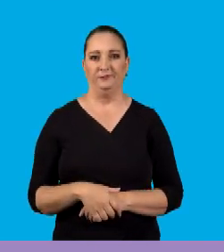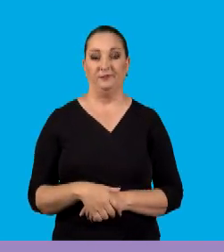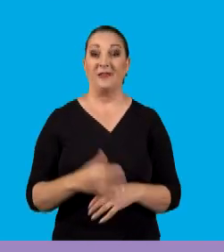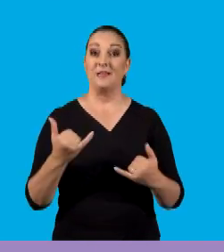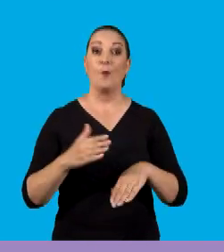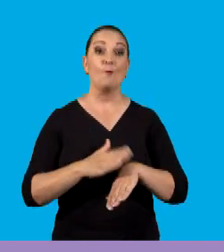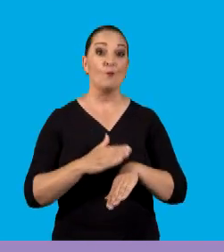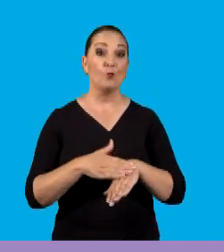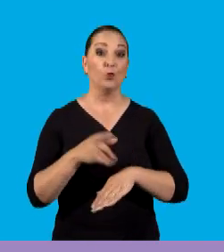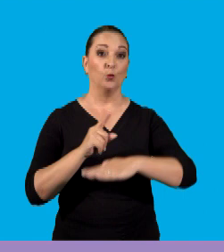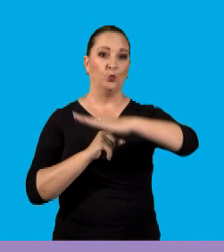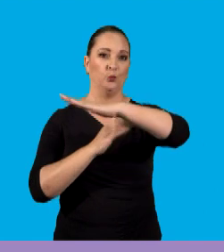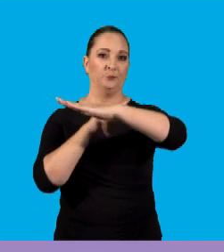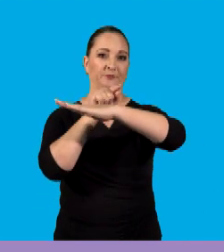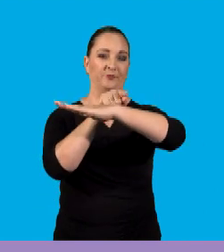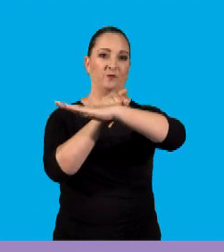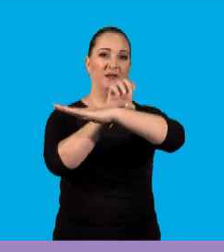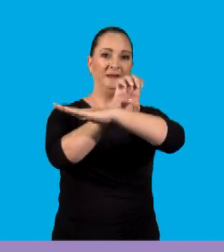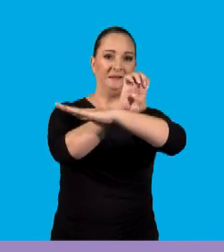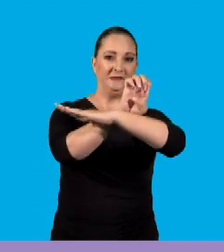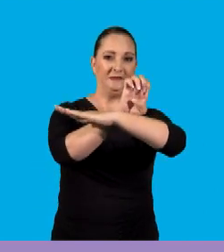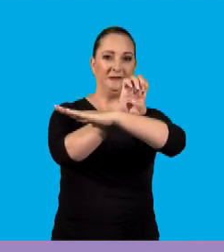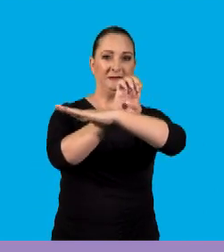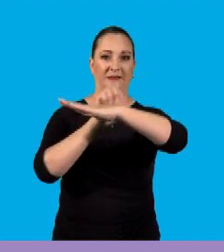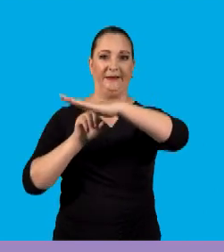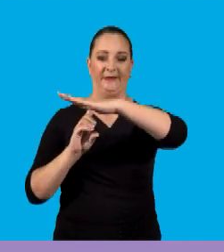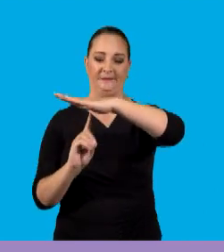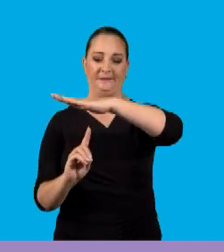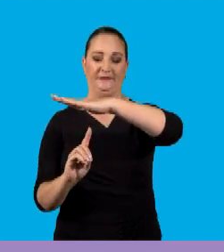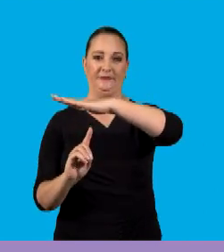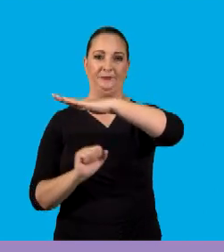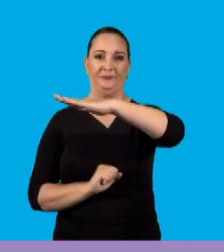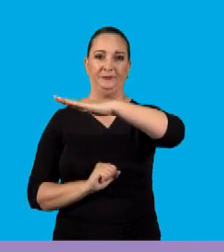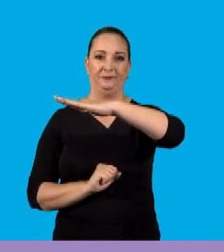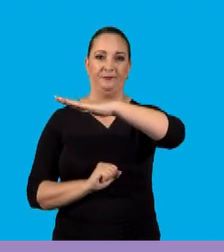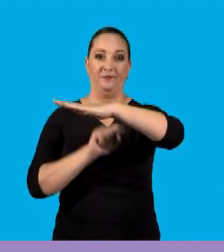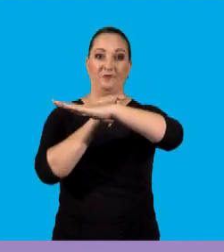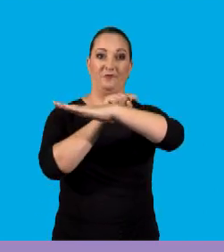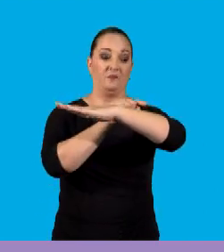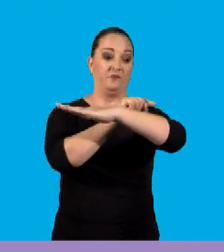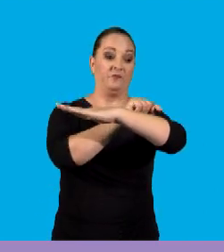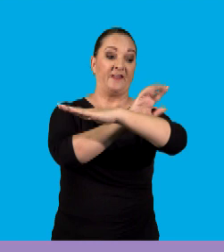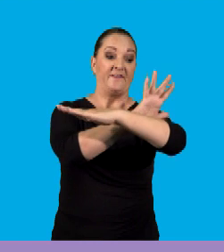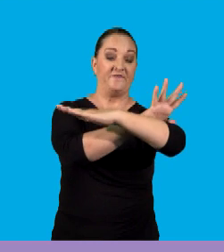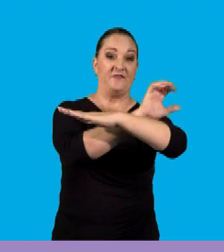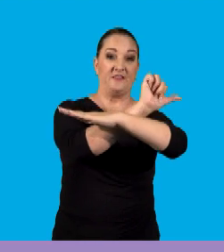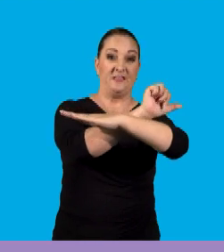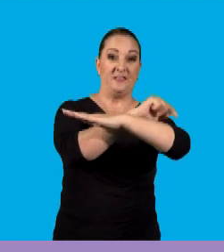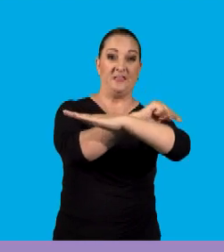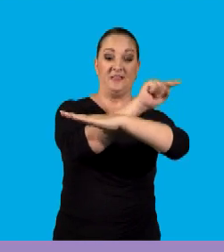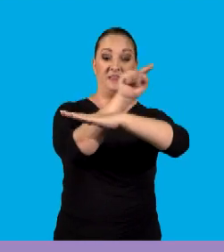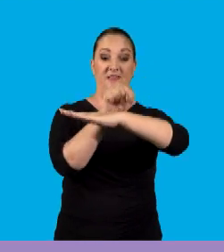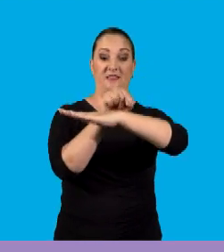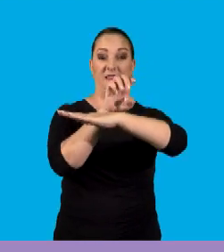another set of alternate angles, that is angle E and angle D. And if angle 56 and